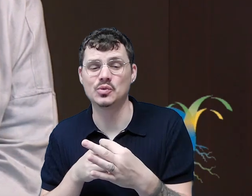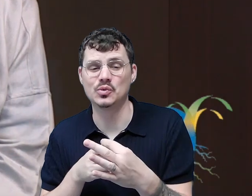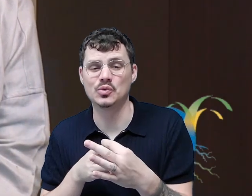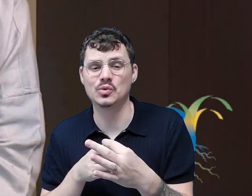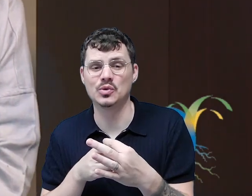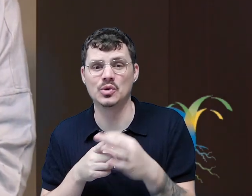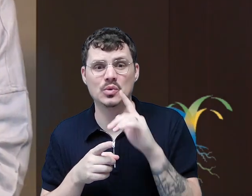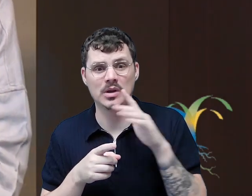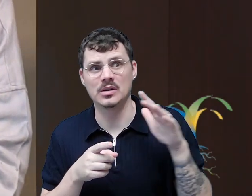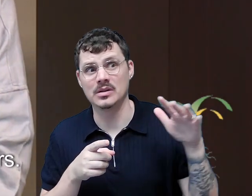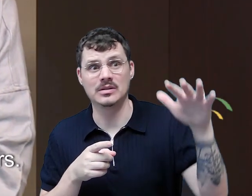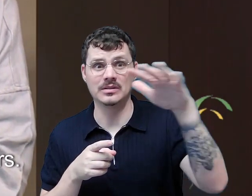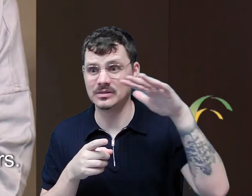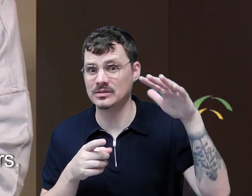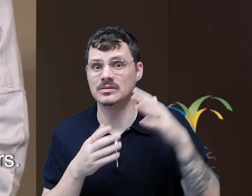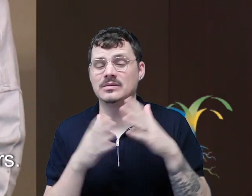actually has led to